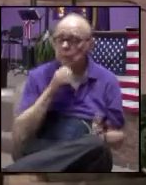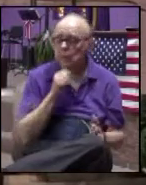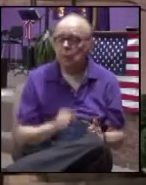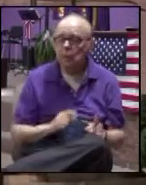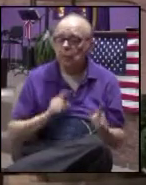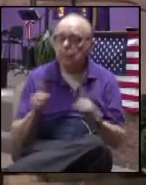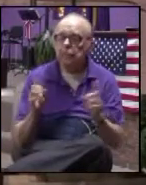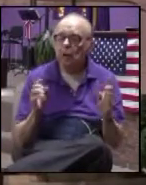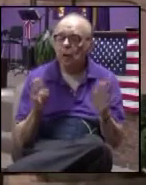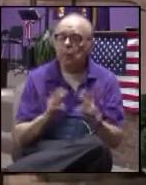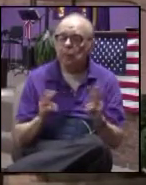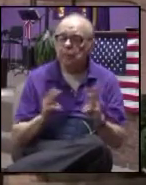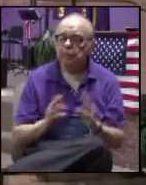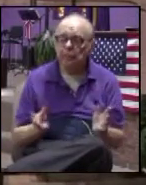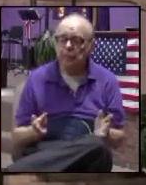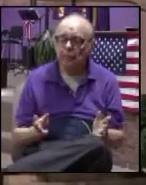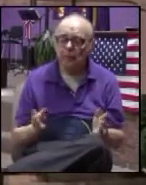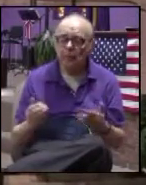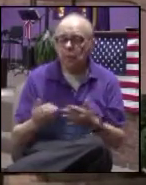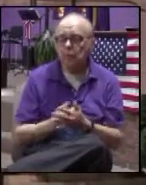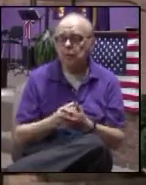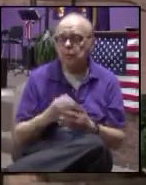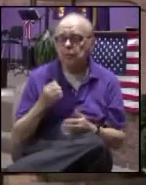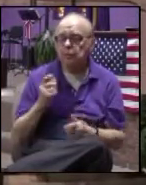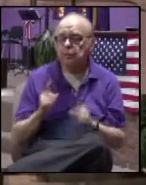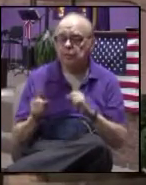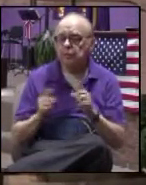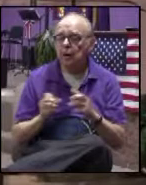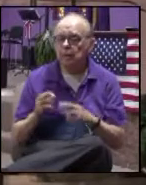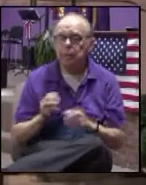Wars or the new Star Wars?